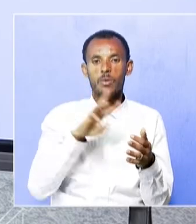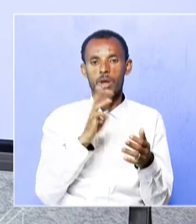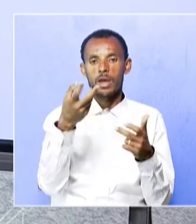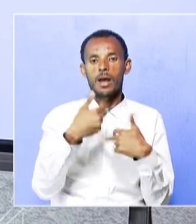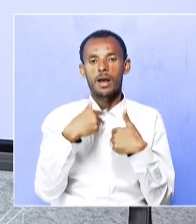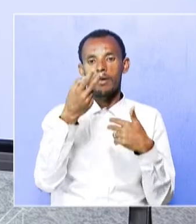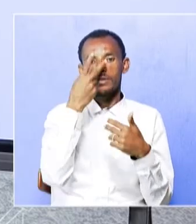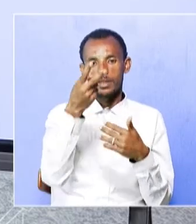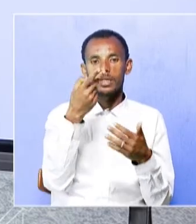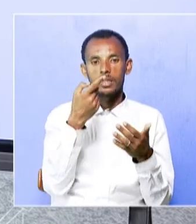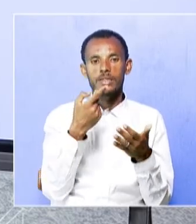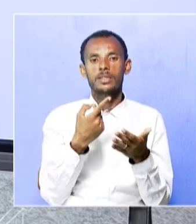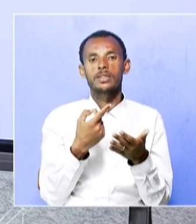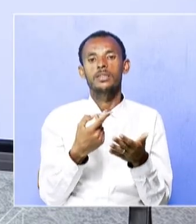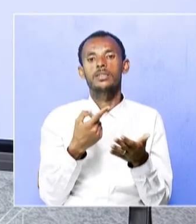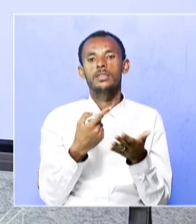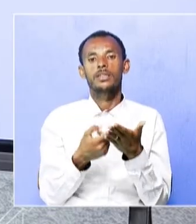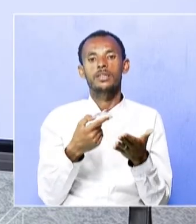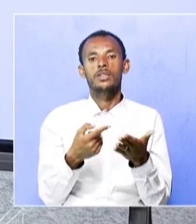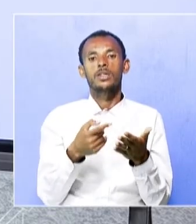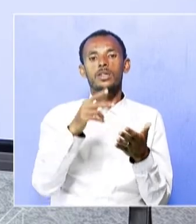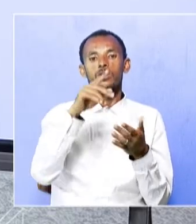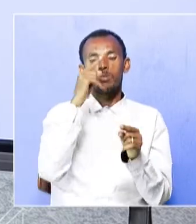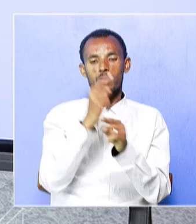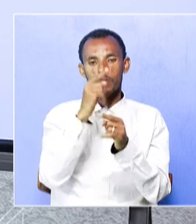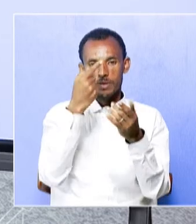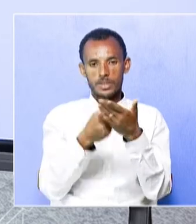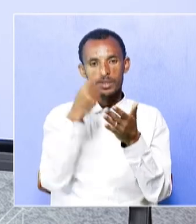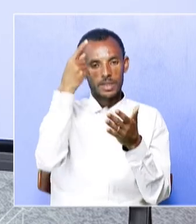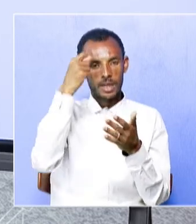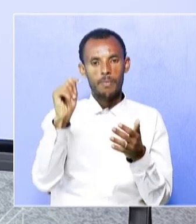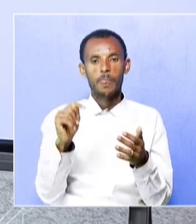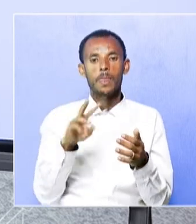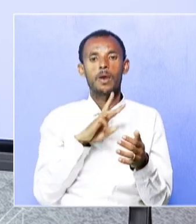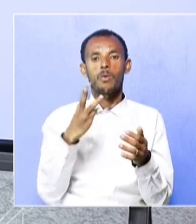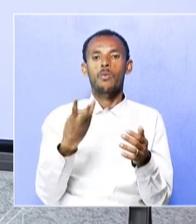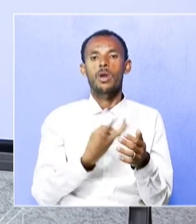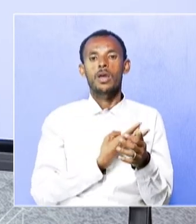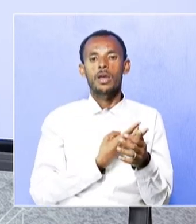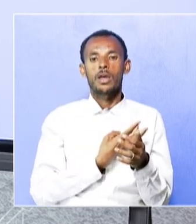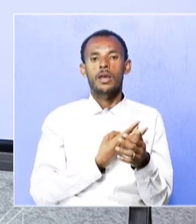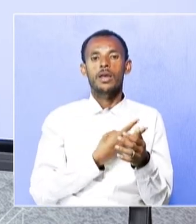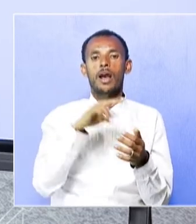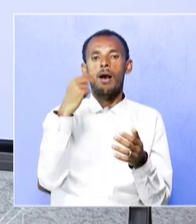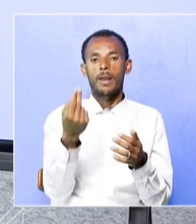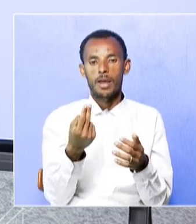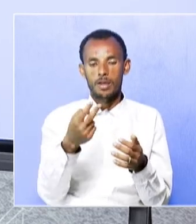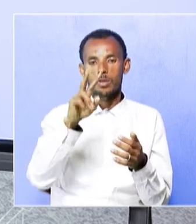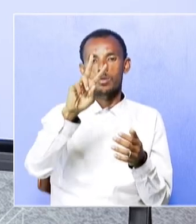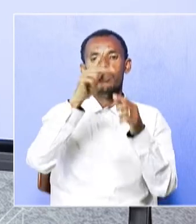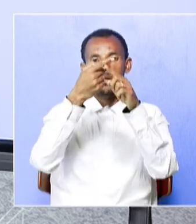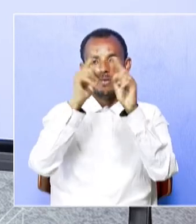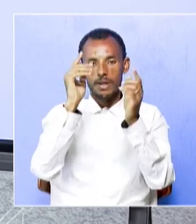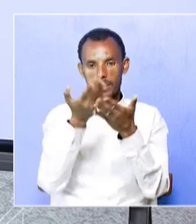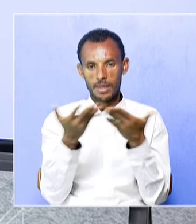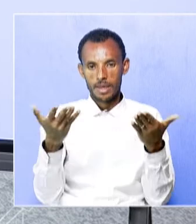the proof of this theorem, okay? To prove this theorem, we apply two different